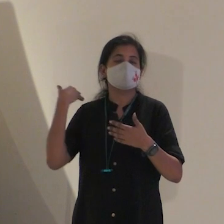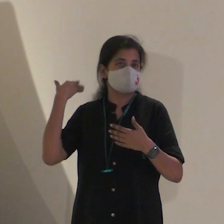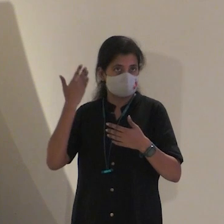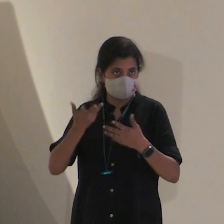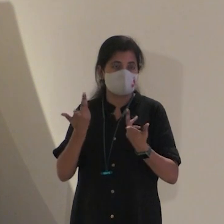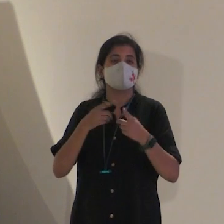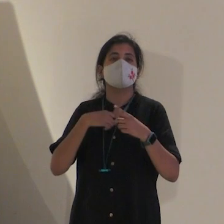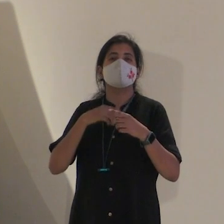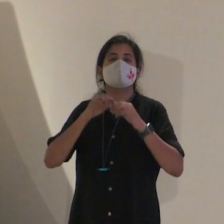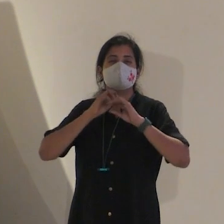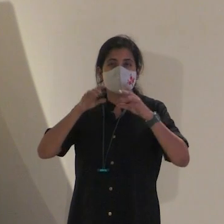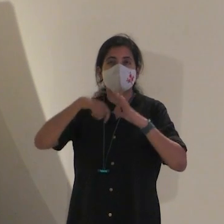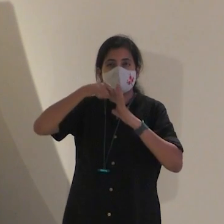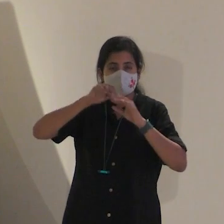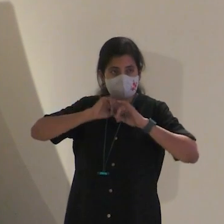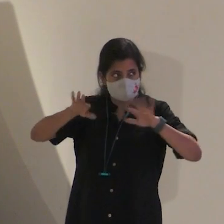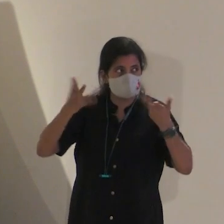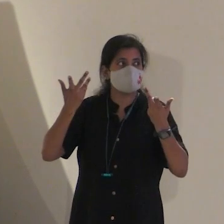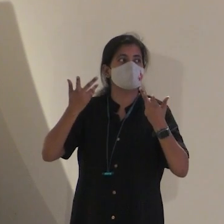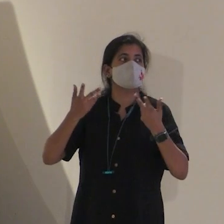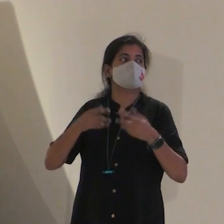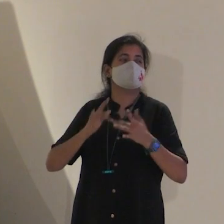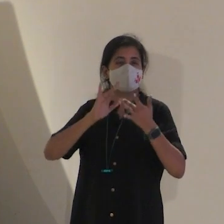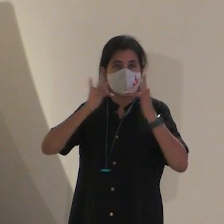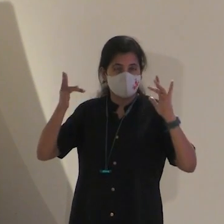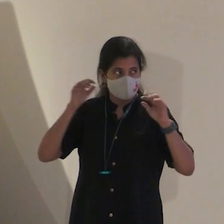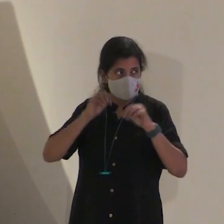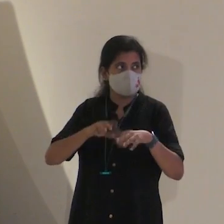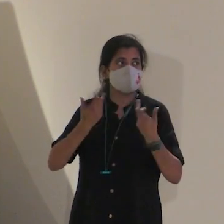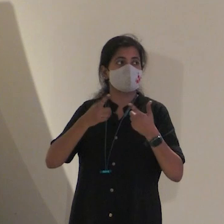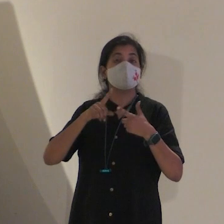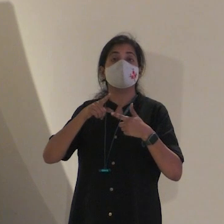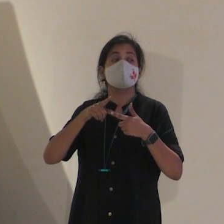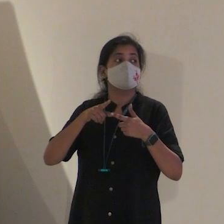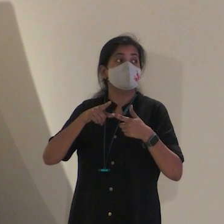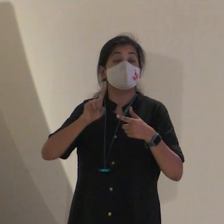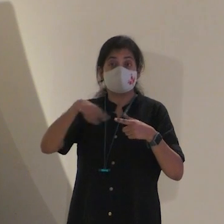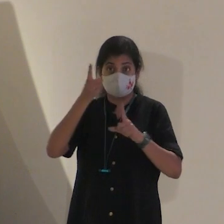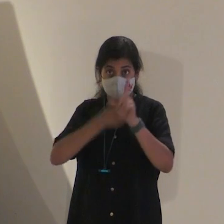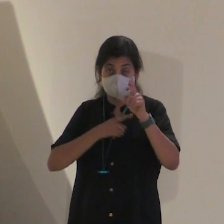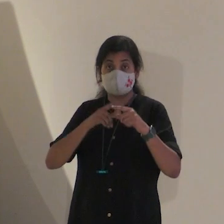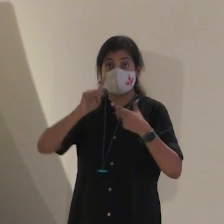Mario's exhibition will culminate in Jan next year.